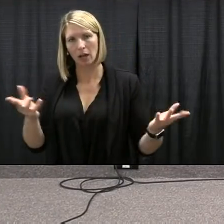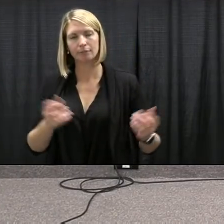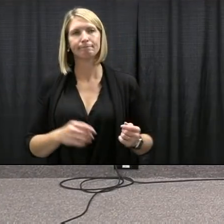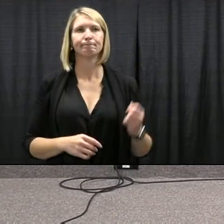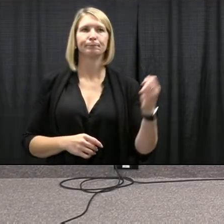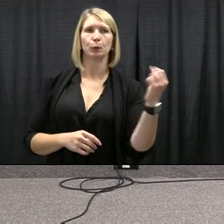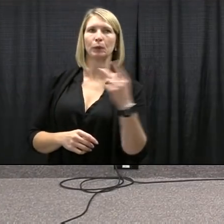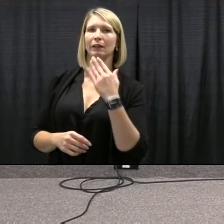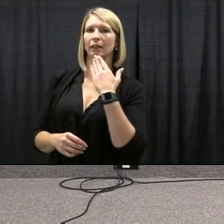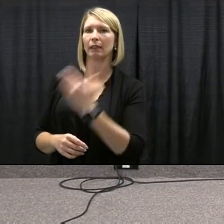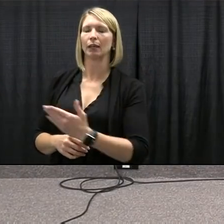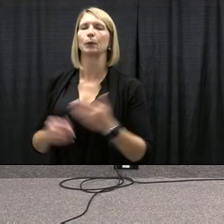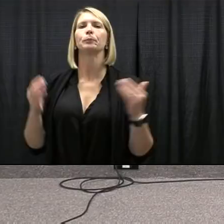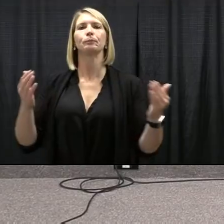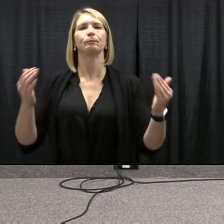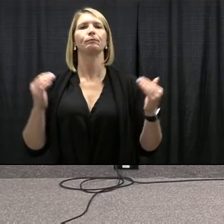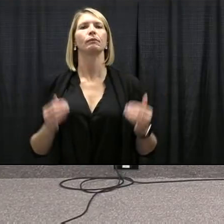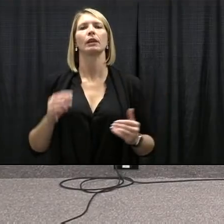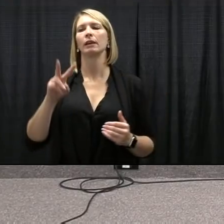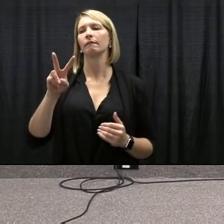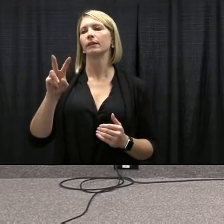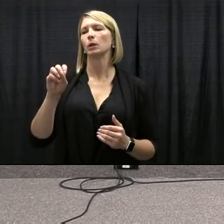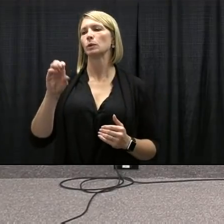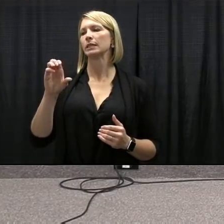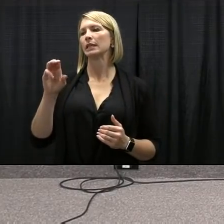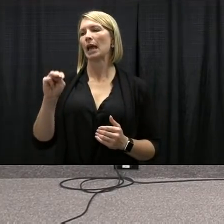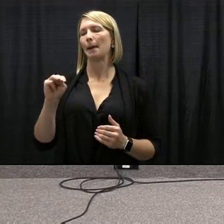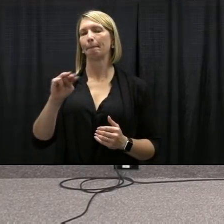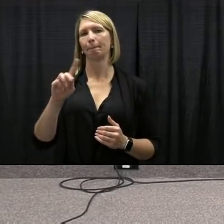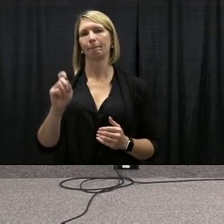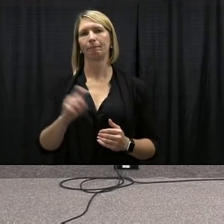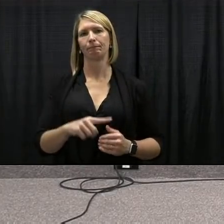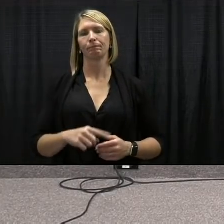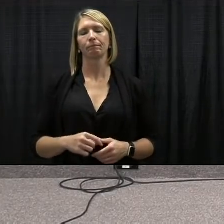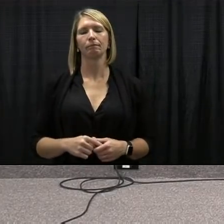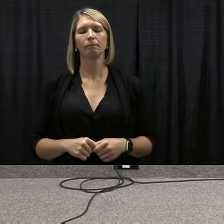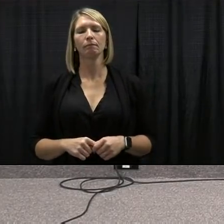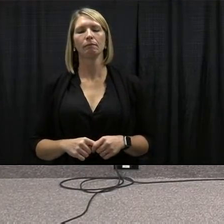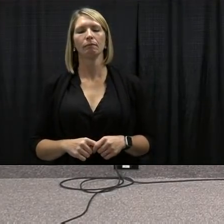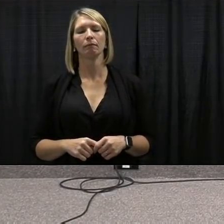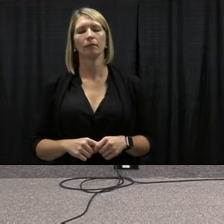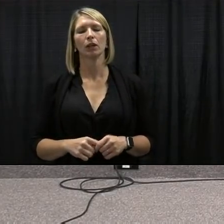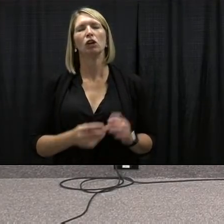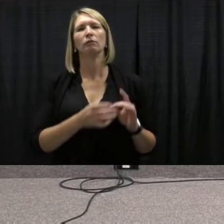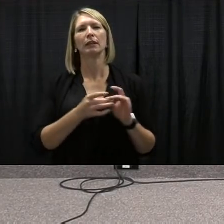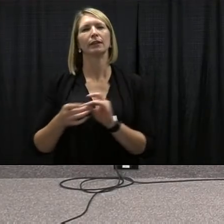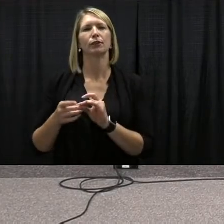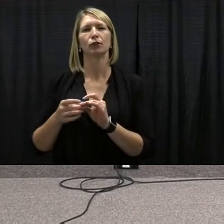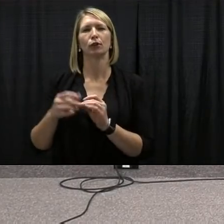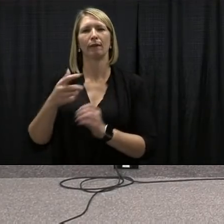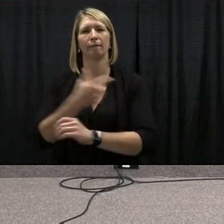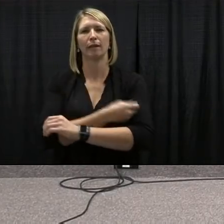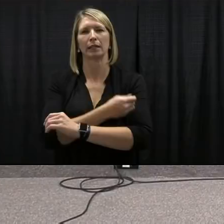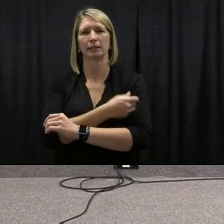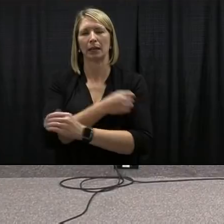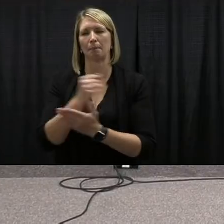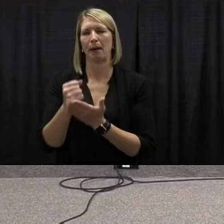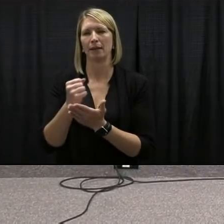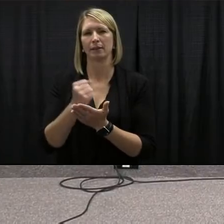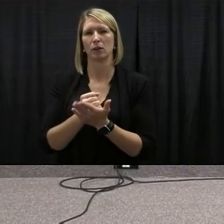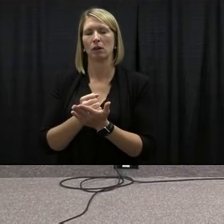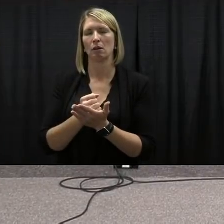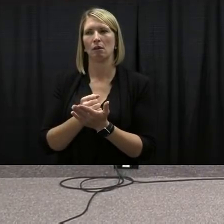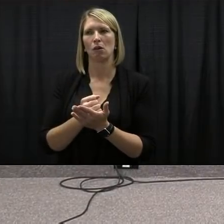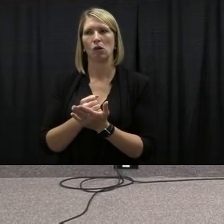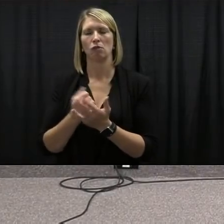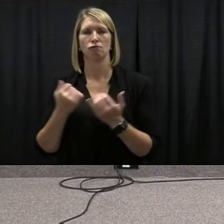with VOCM. Please go ahead. Still on the topic of the vaccine passports, a lot of the pushback I've heard about